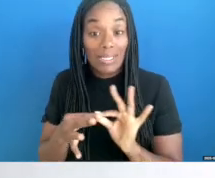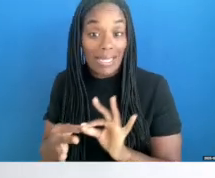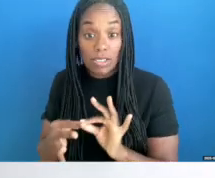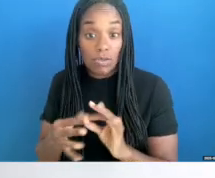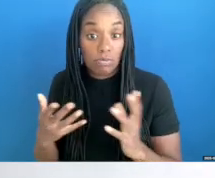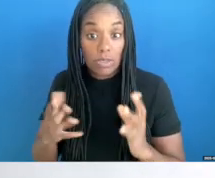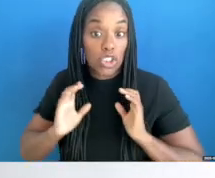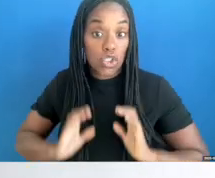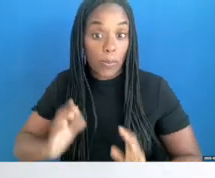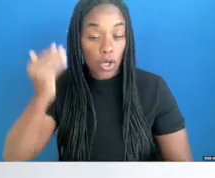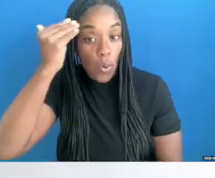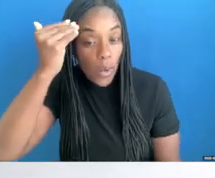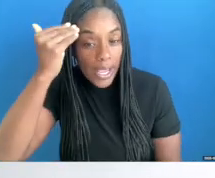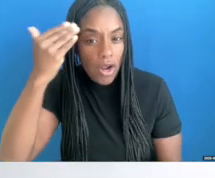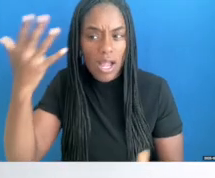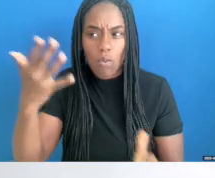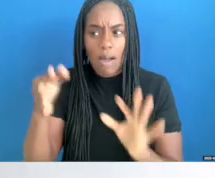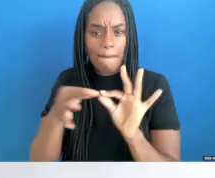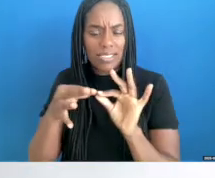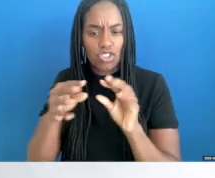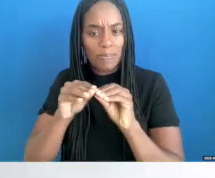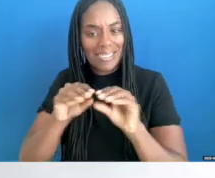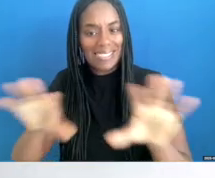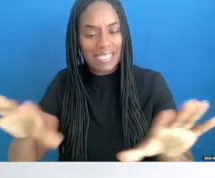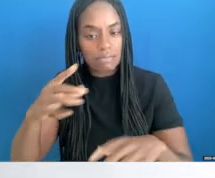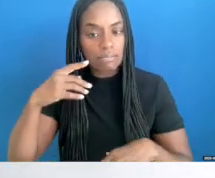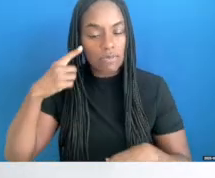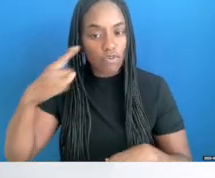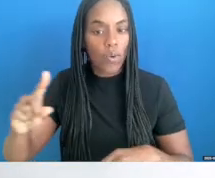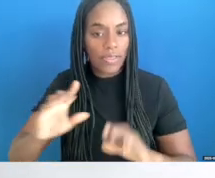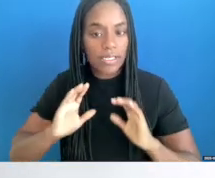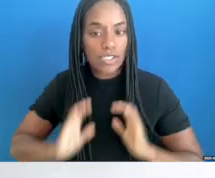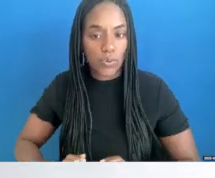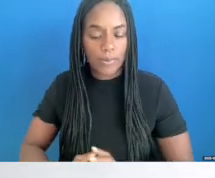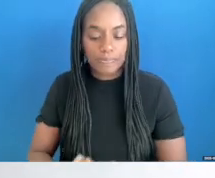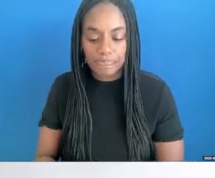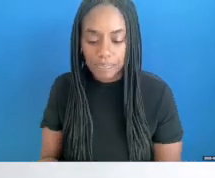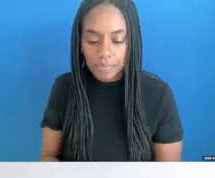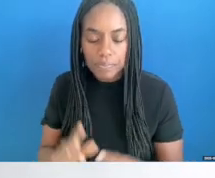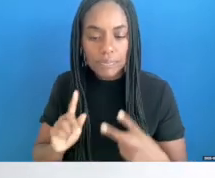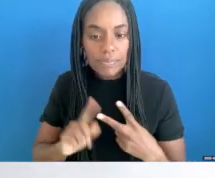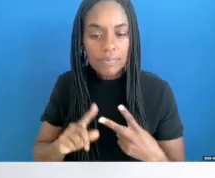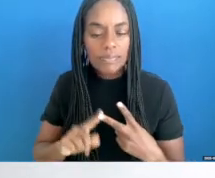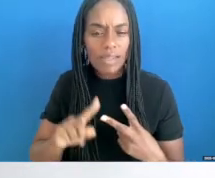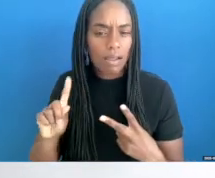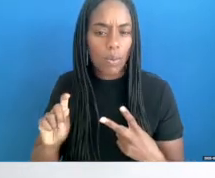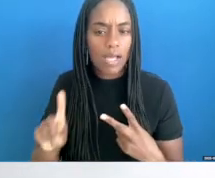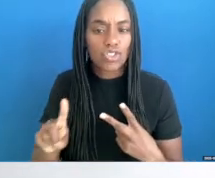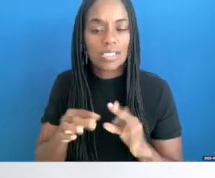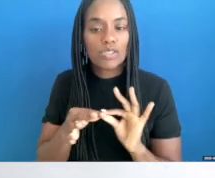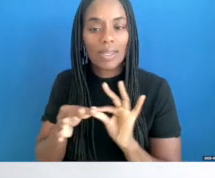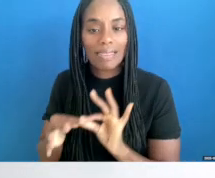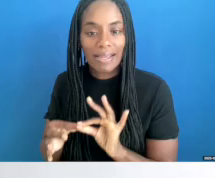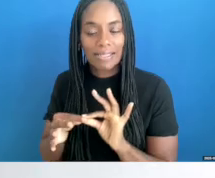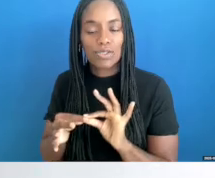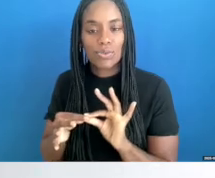awareness and what message is getting to the consumer. The other question I had is relating to,